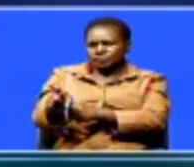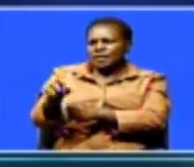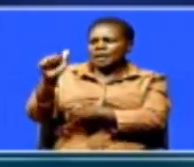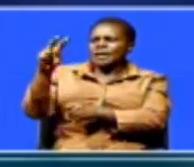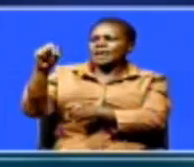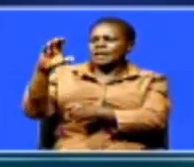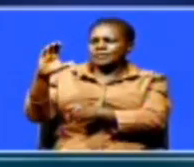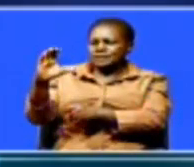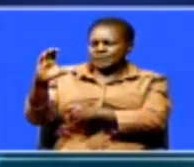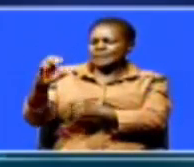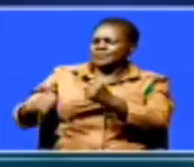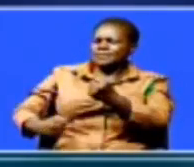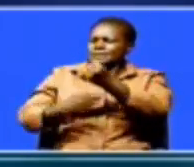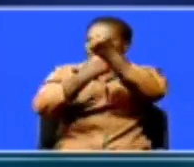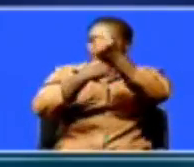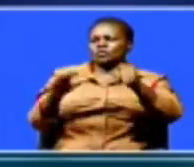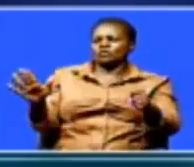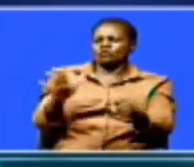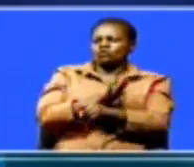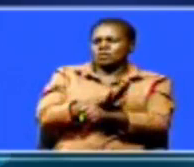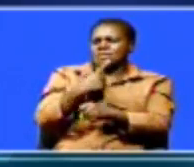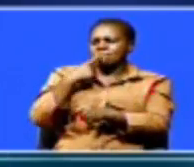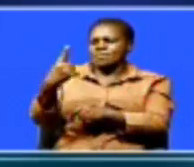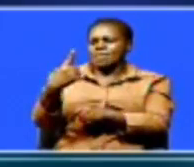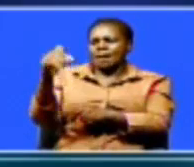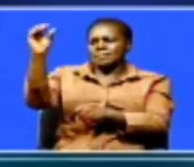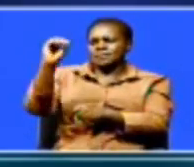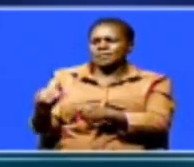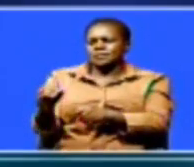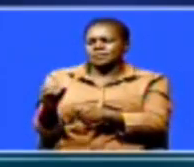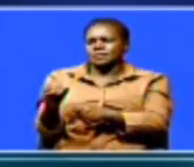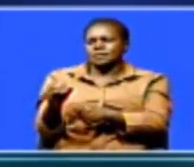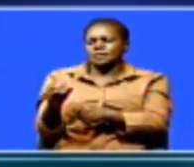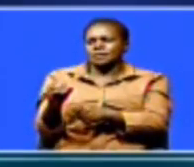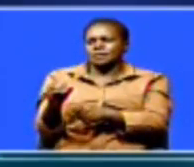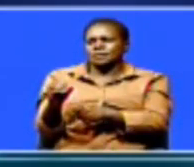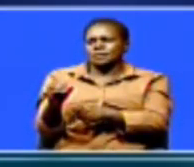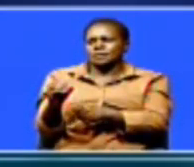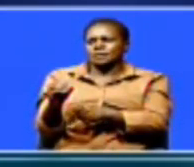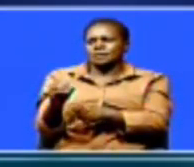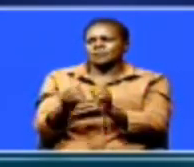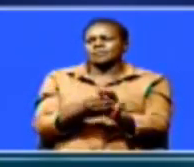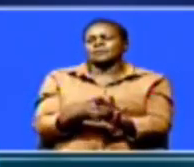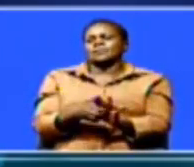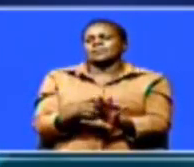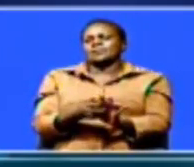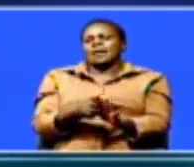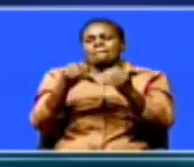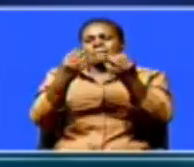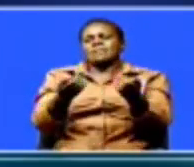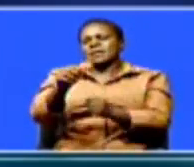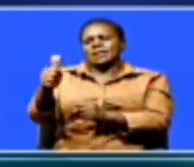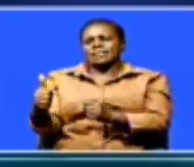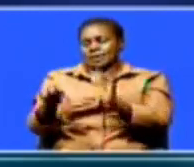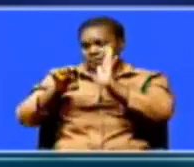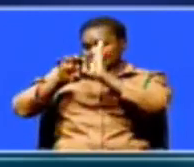ANC stands fully with the president and with the government on that course. Well, you say... And there are so many others.